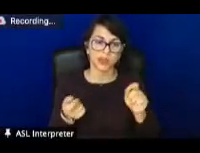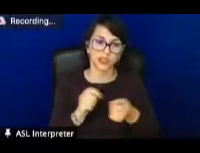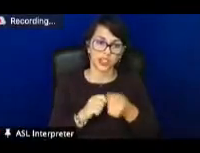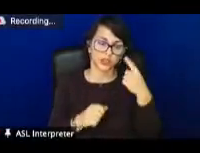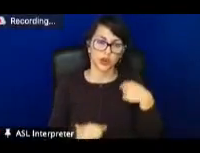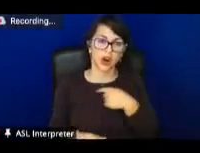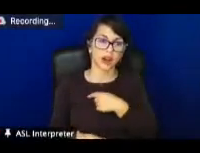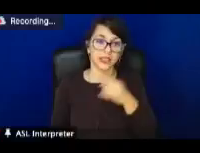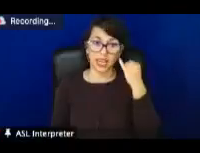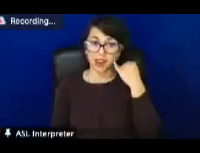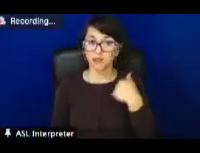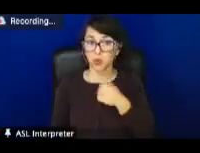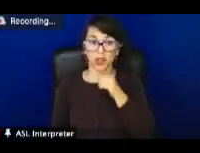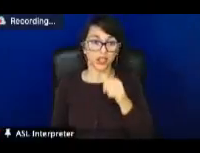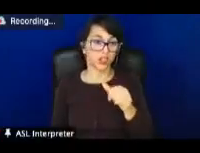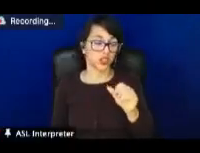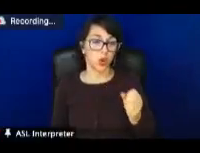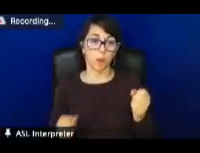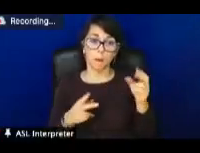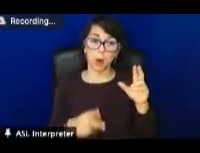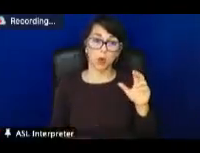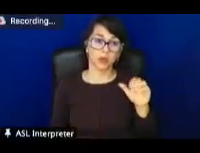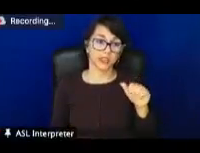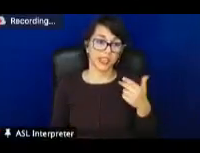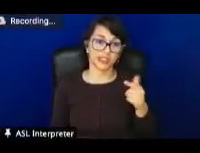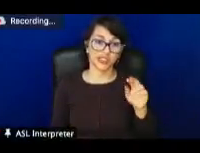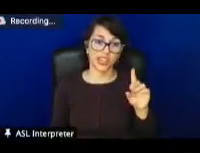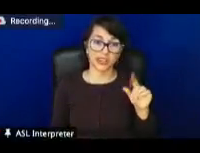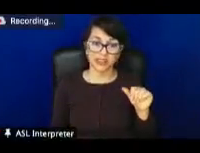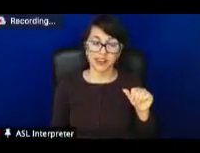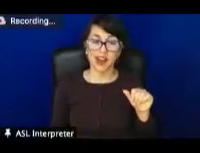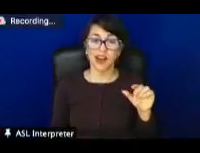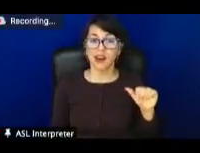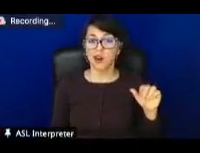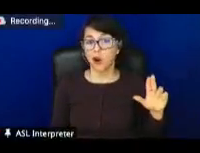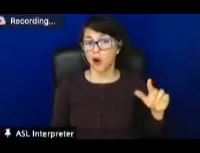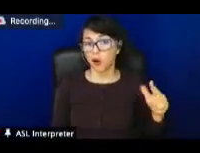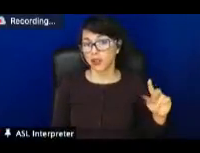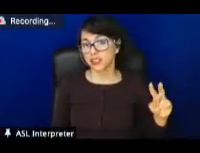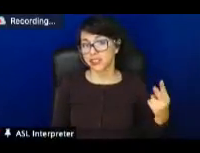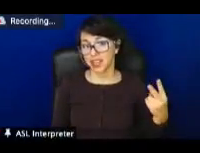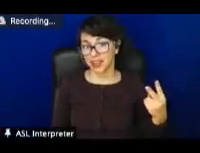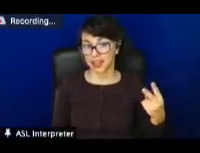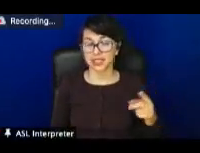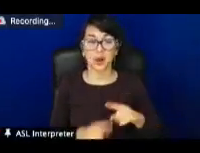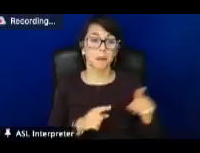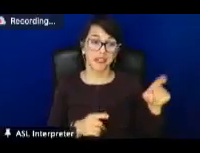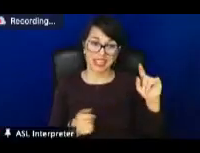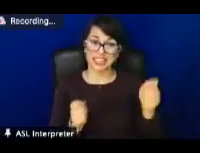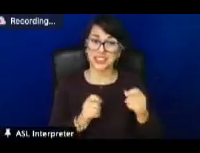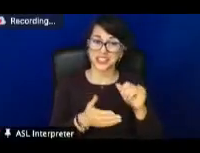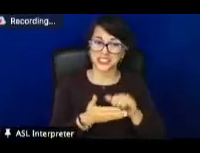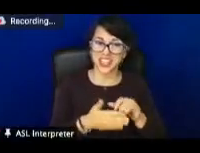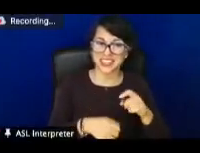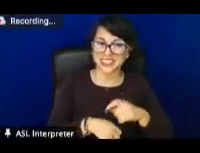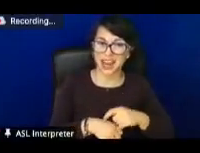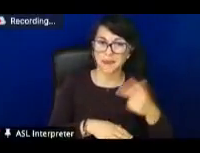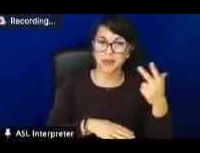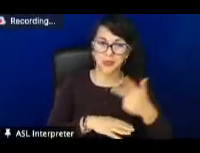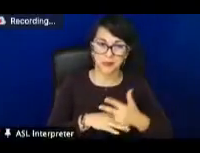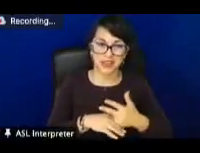the 2nd and they change it on the 10th, then we're out of luck. And Patricia has her hand up.